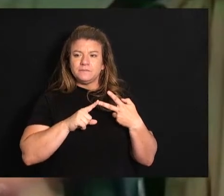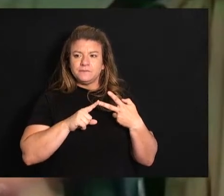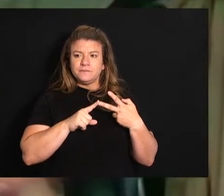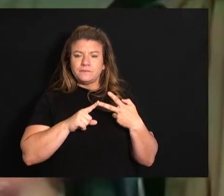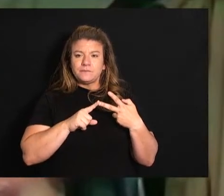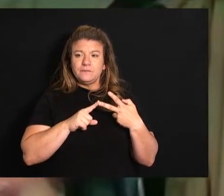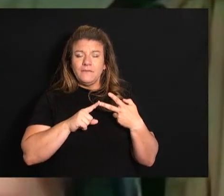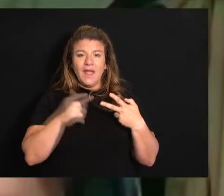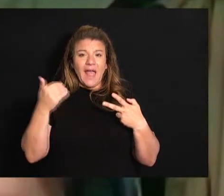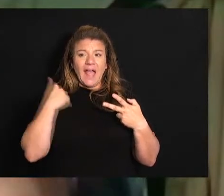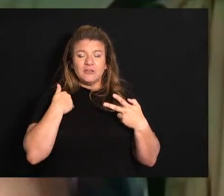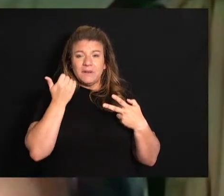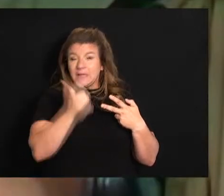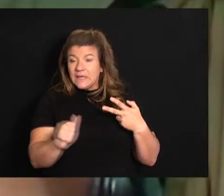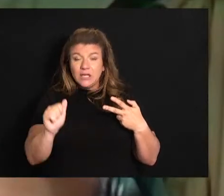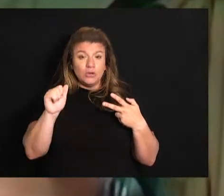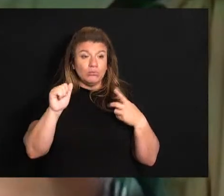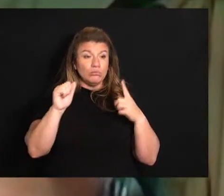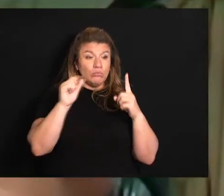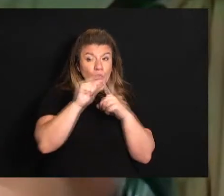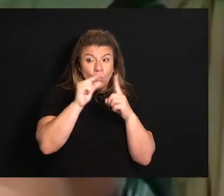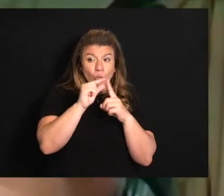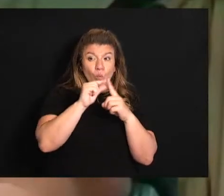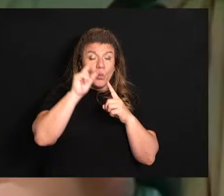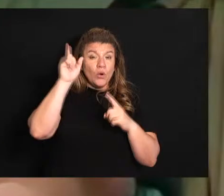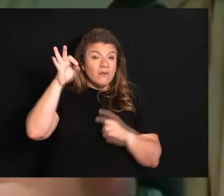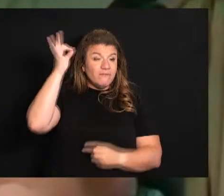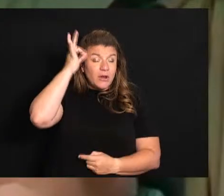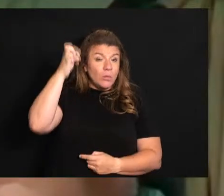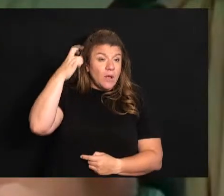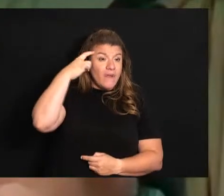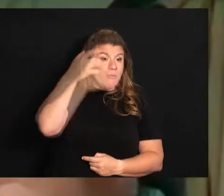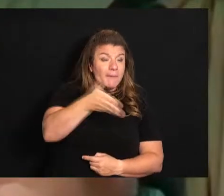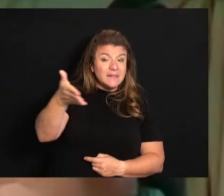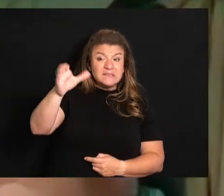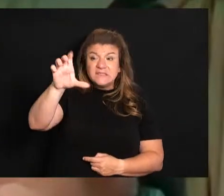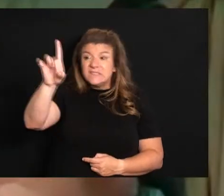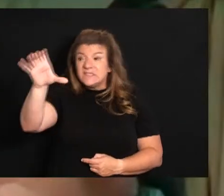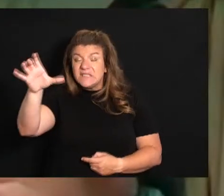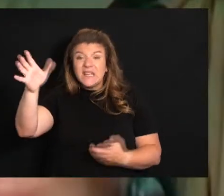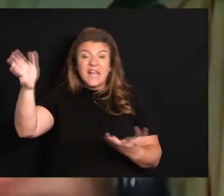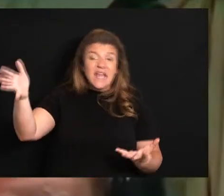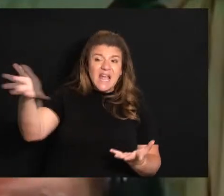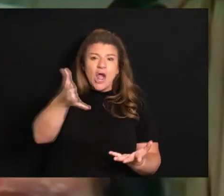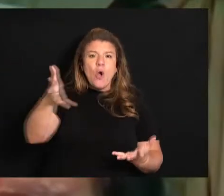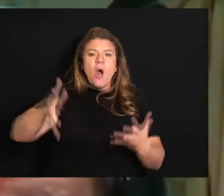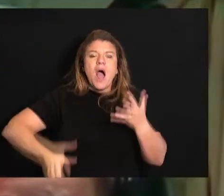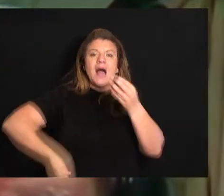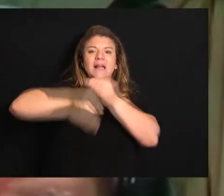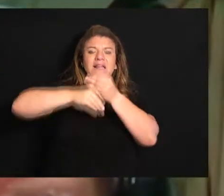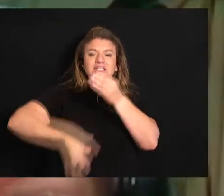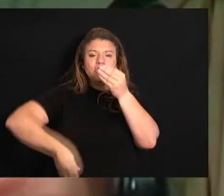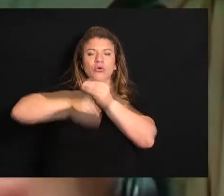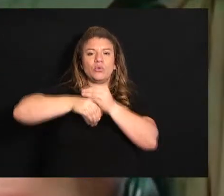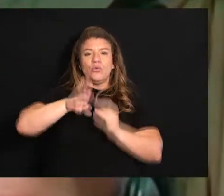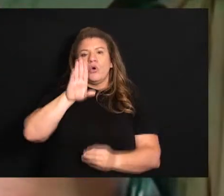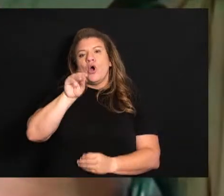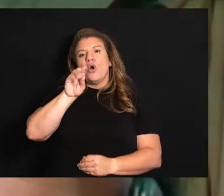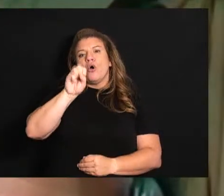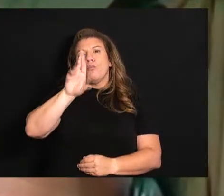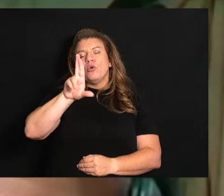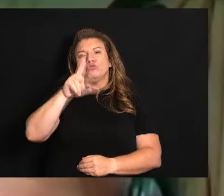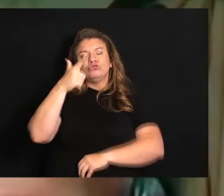has there been any word from the federal government or the CDC on additional booster shots